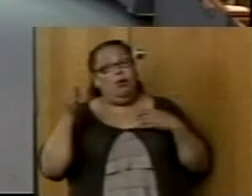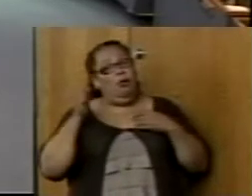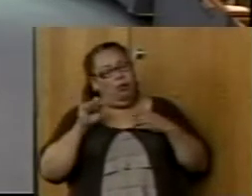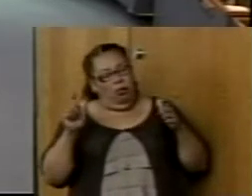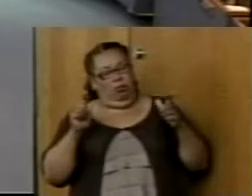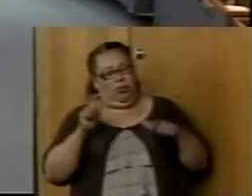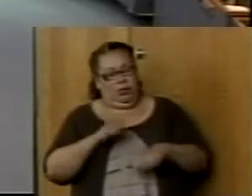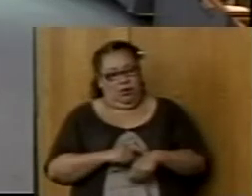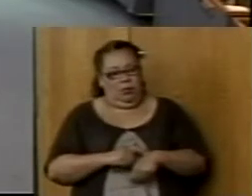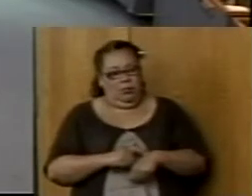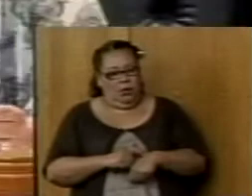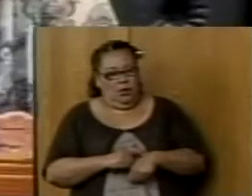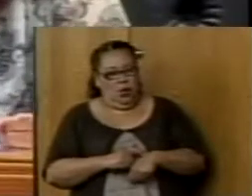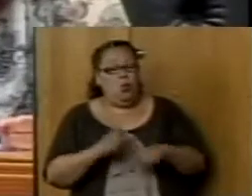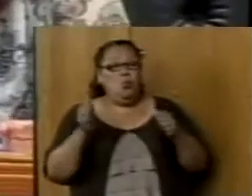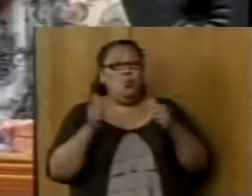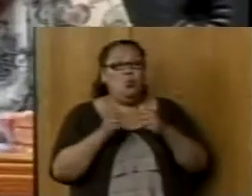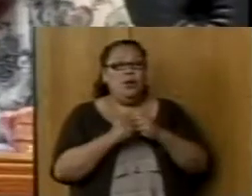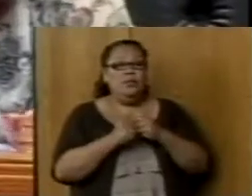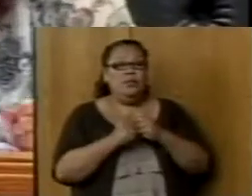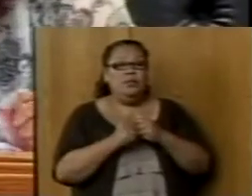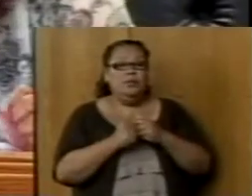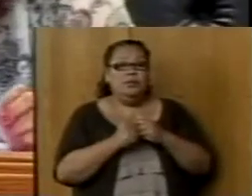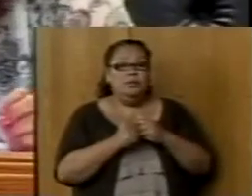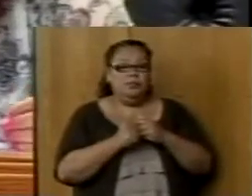time. With, I